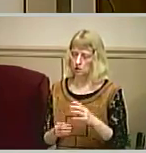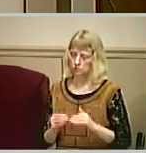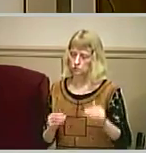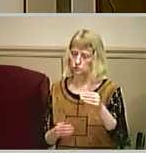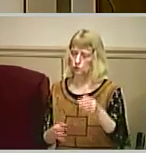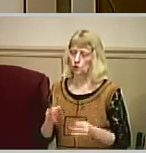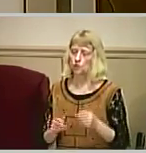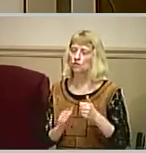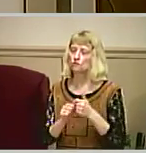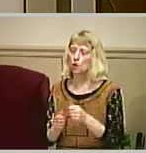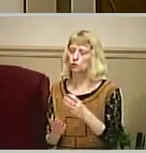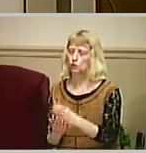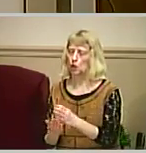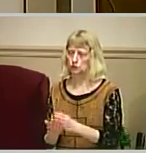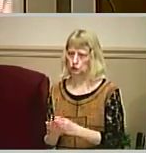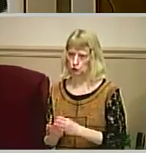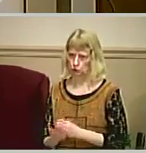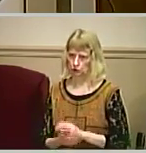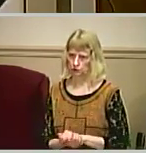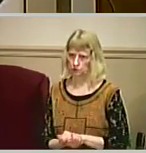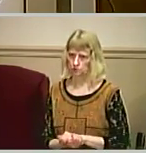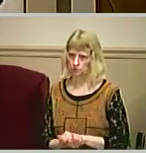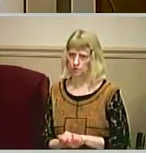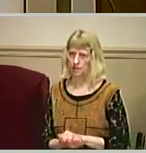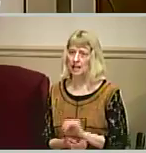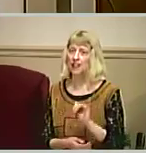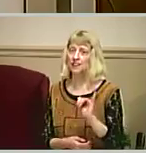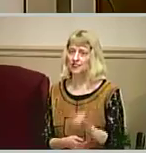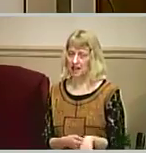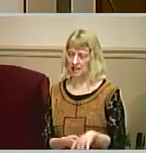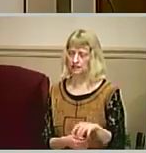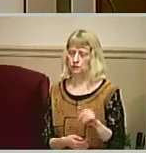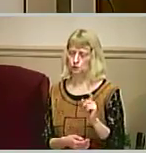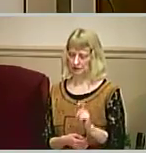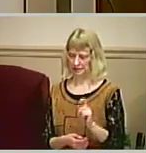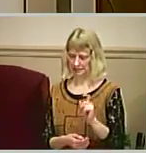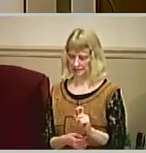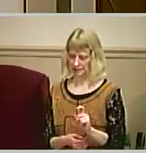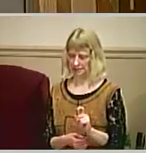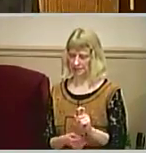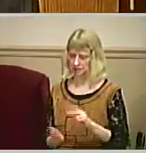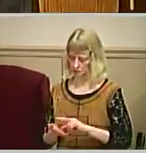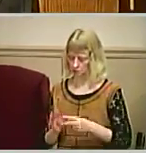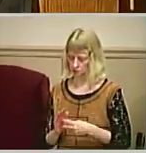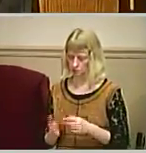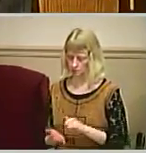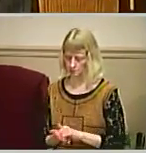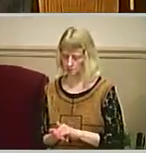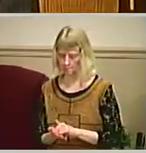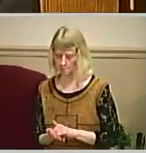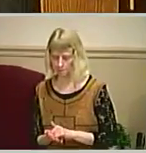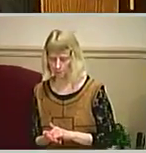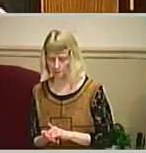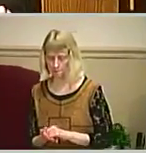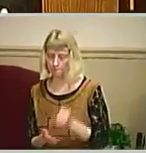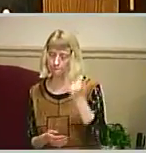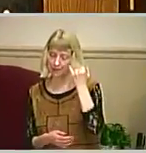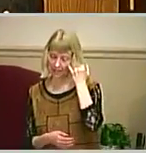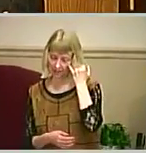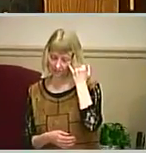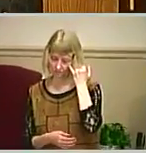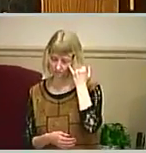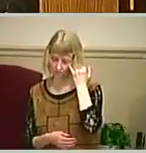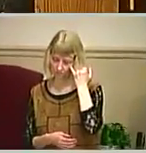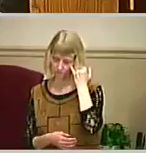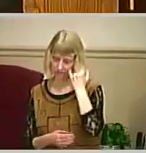is constitutional. That's what the Supreme Court is for. And if indeed